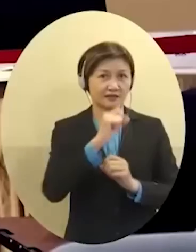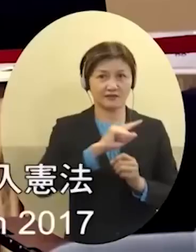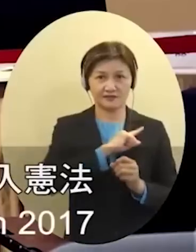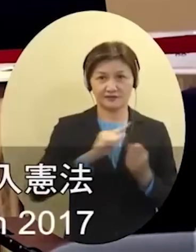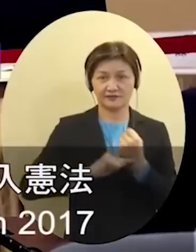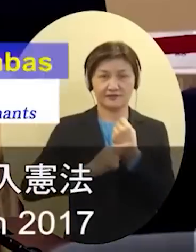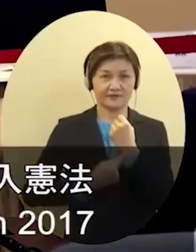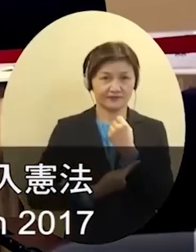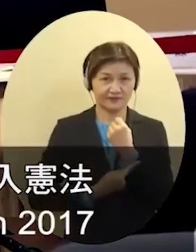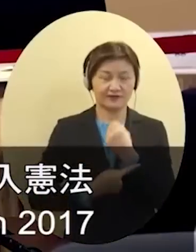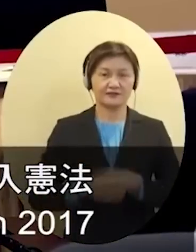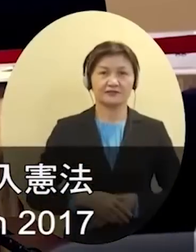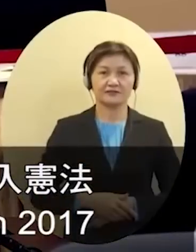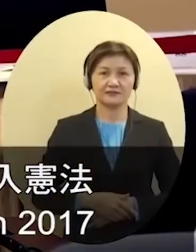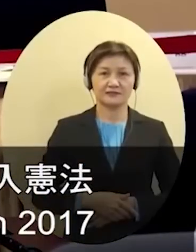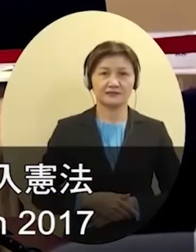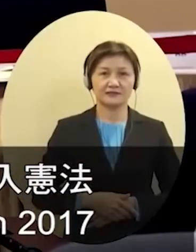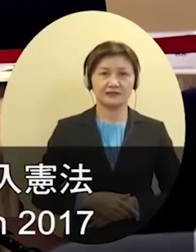The